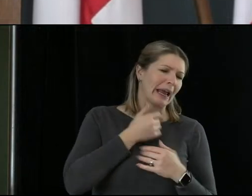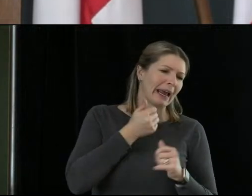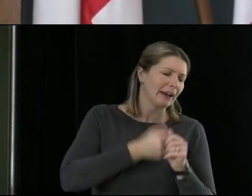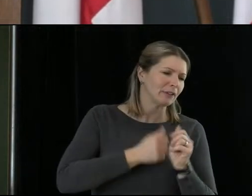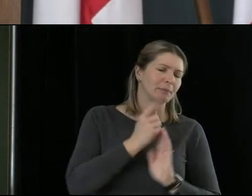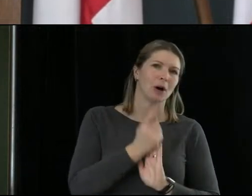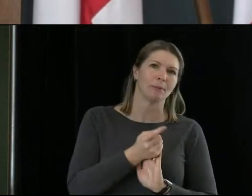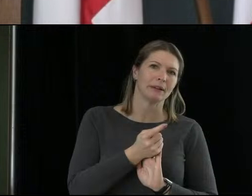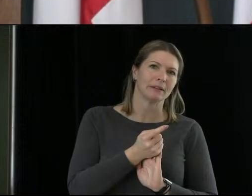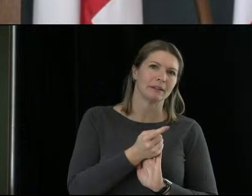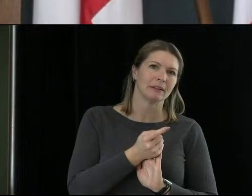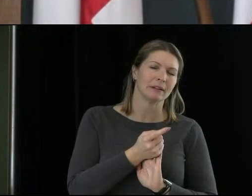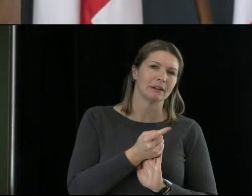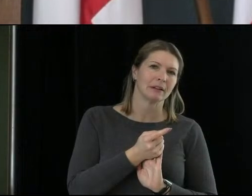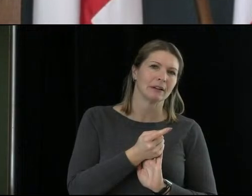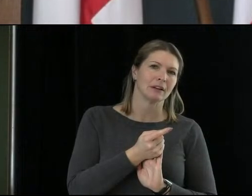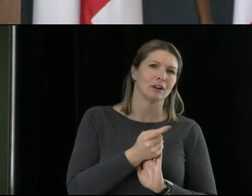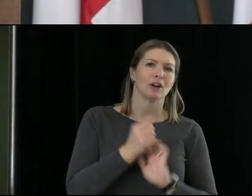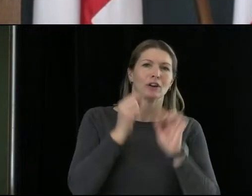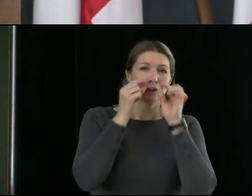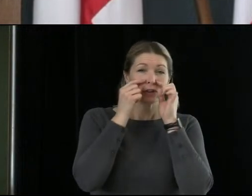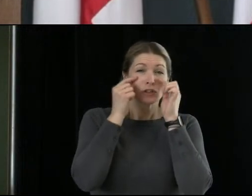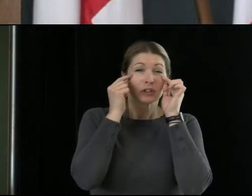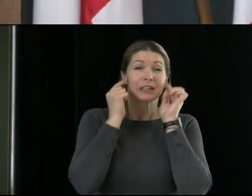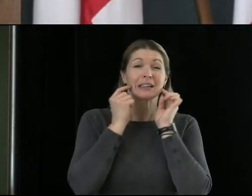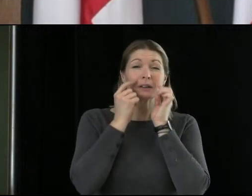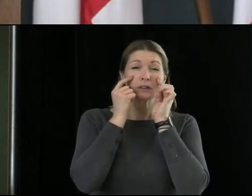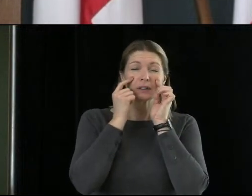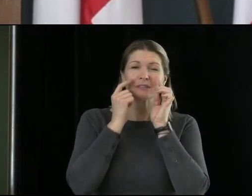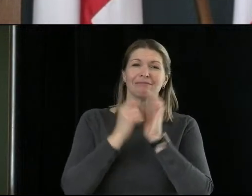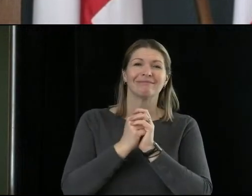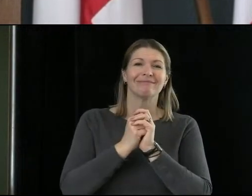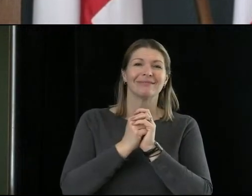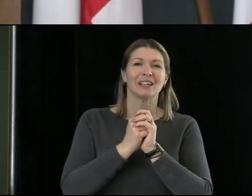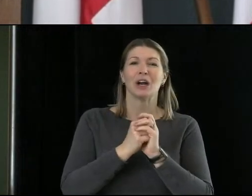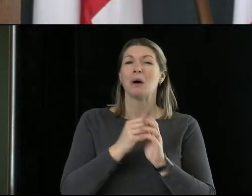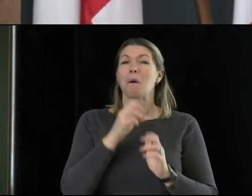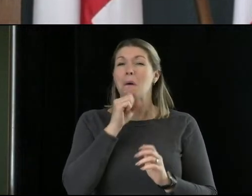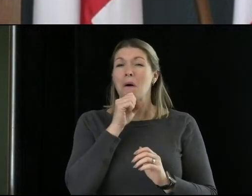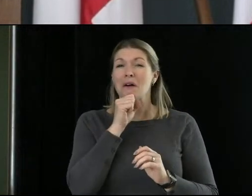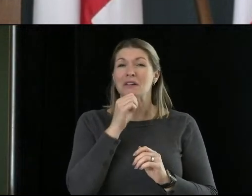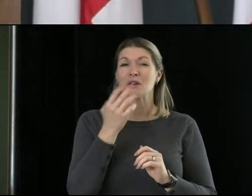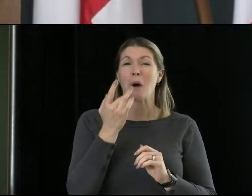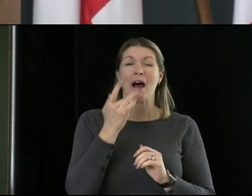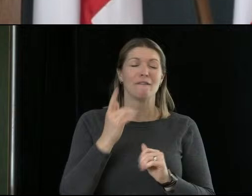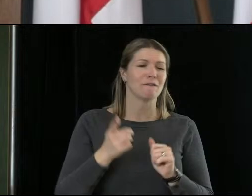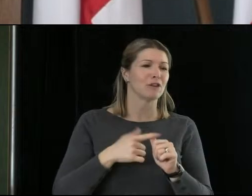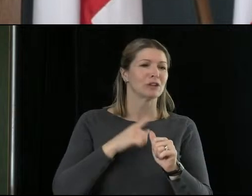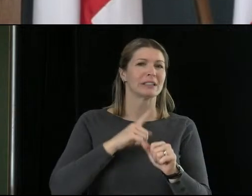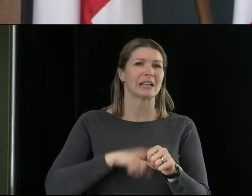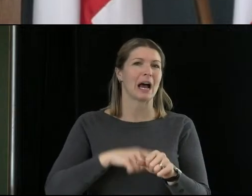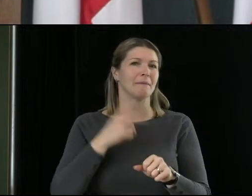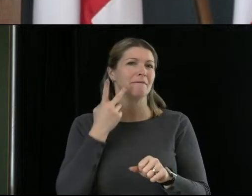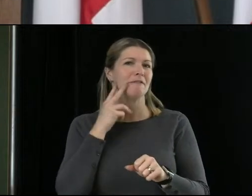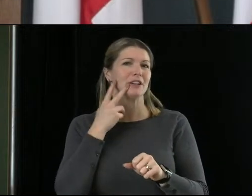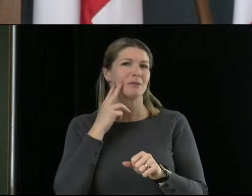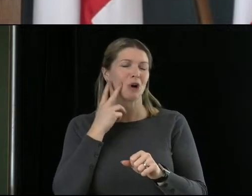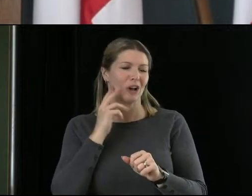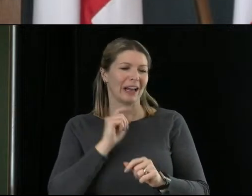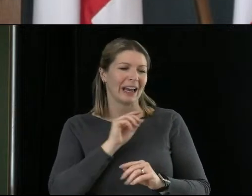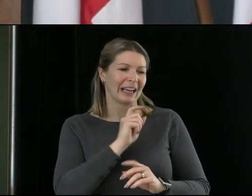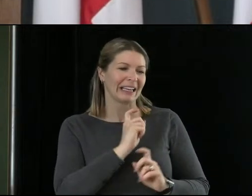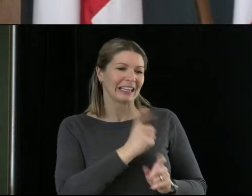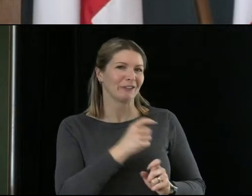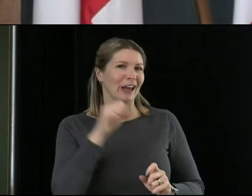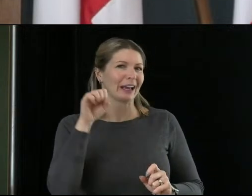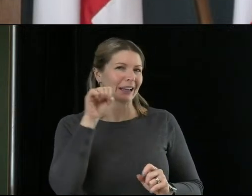The orange tinge on her little cheeks from eating carrots, the first vegetable I fed her.